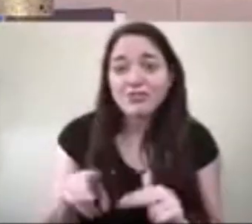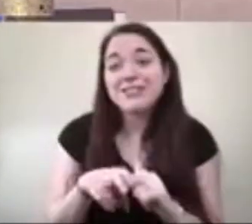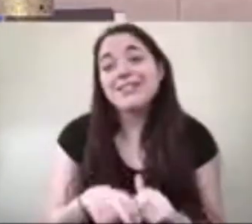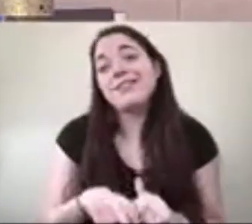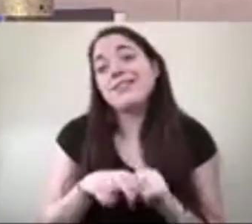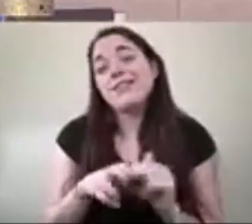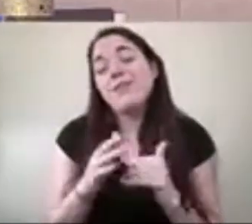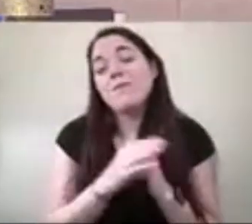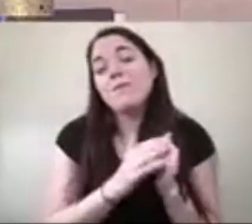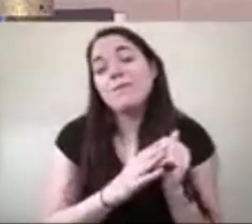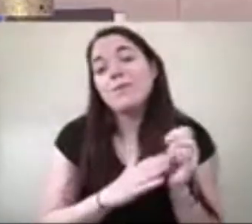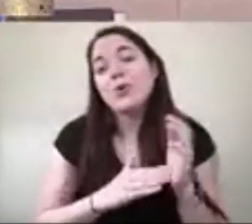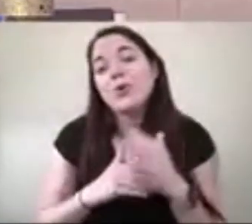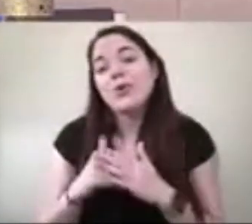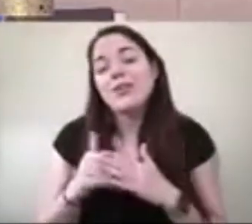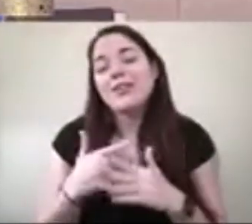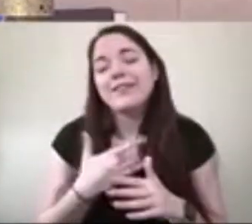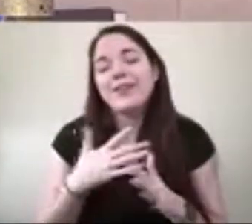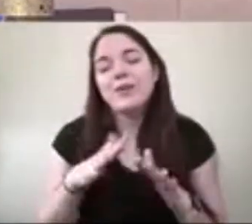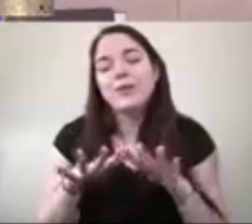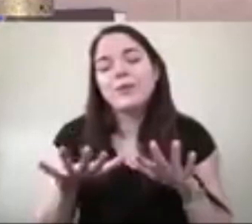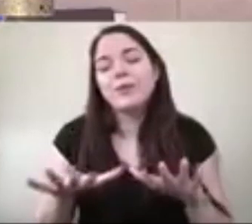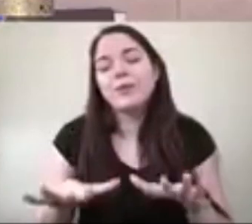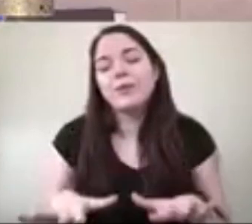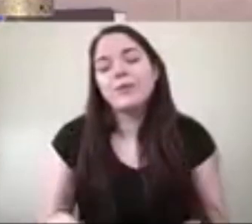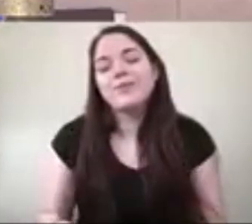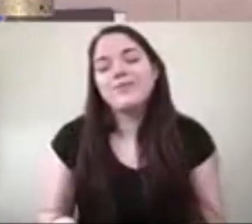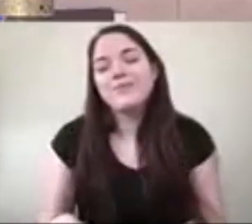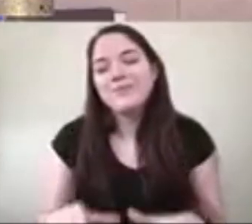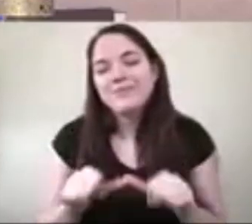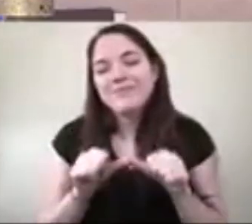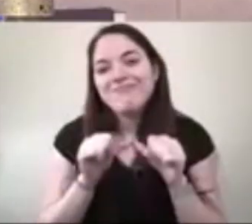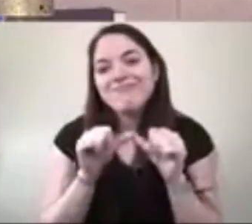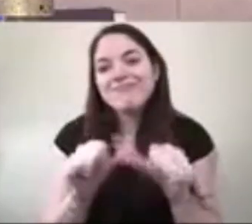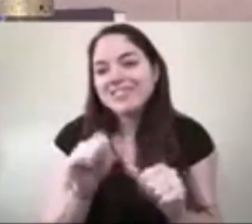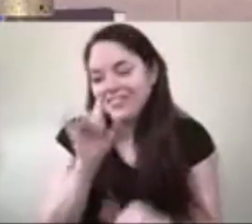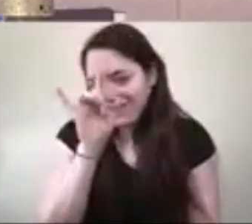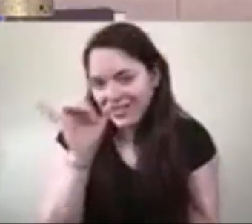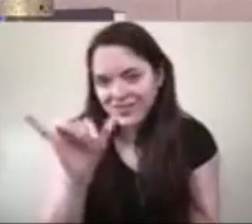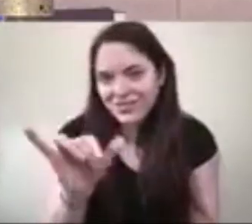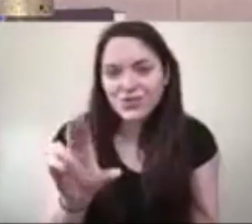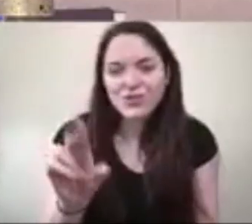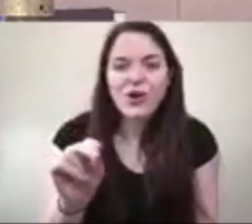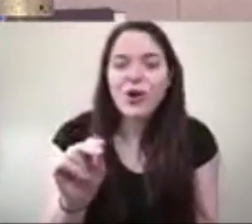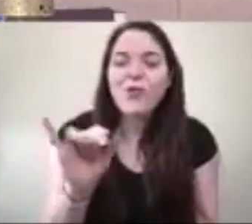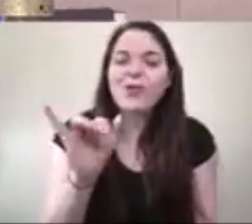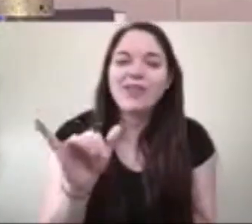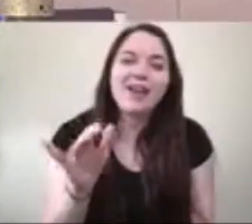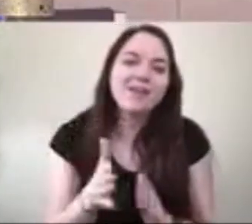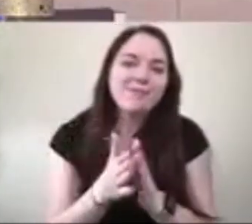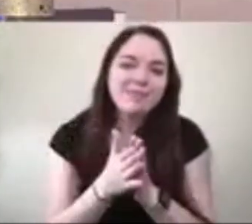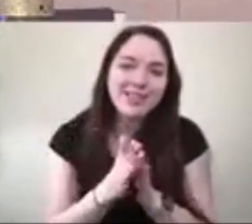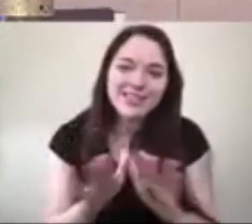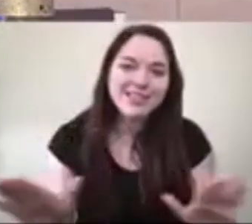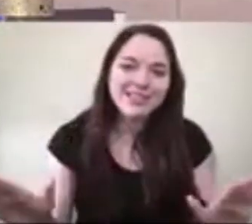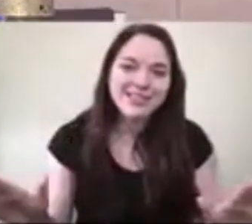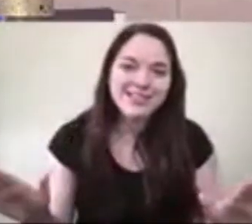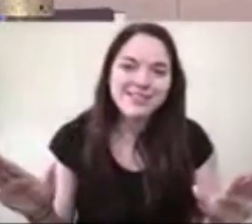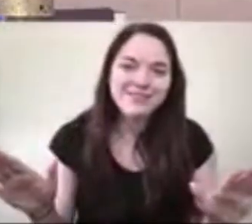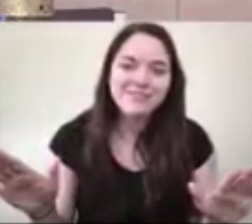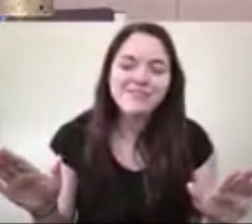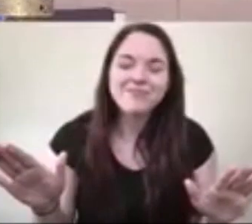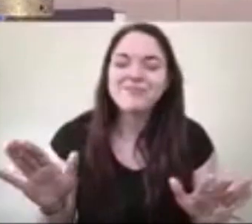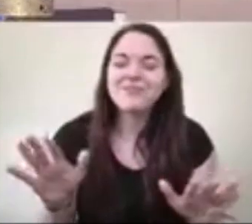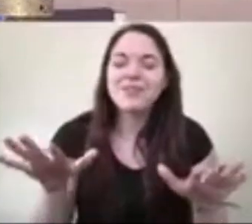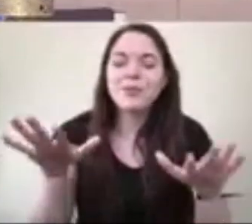in their peace. The invitation of Jesus is for that peace to be an entryway into power and